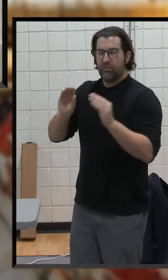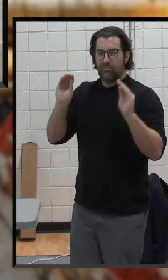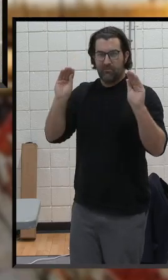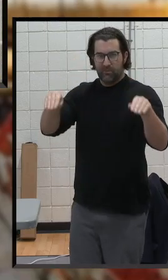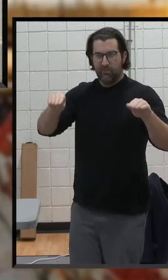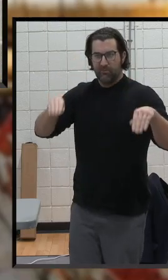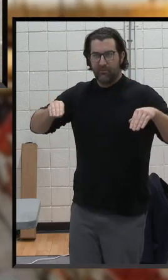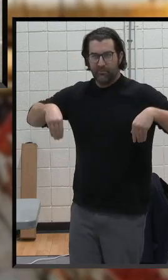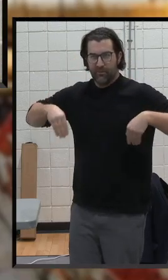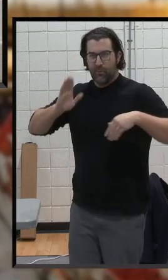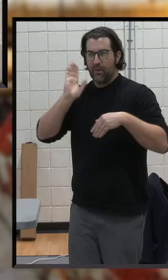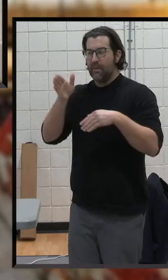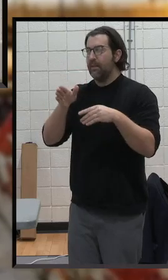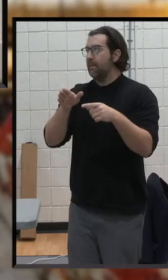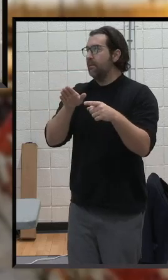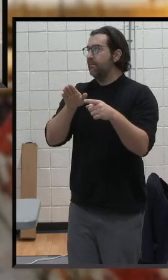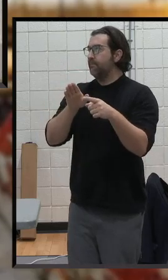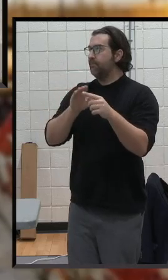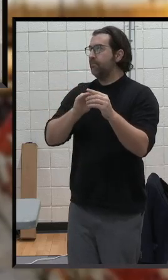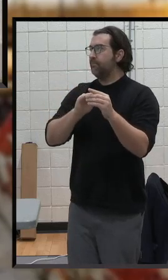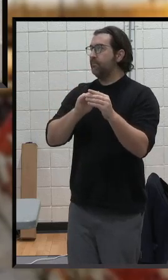bridge. And then we will have